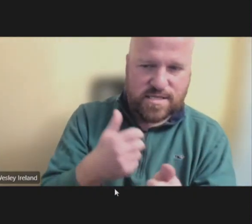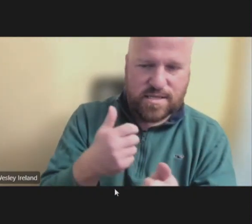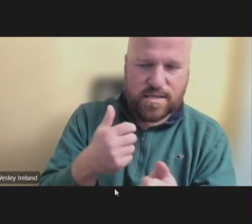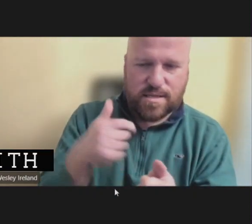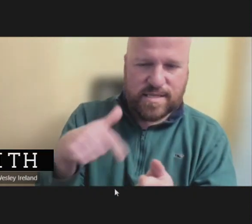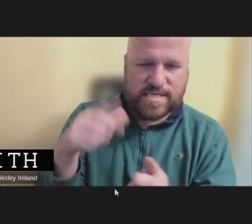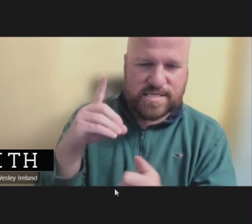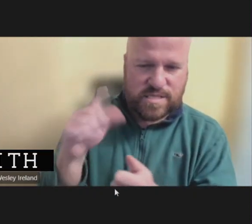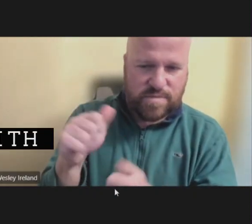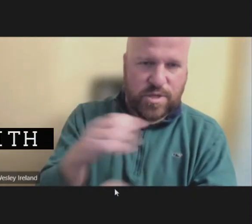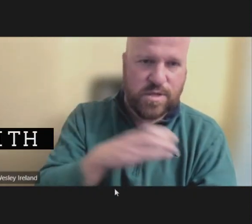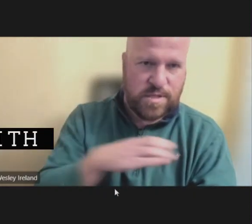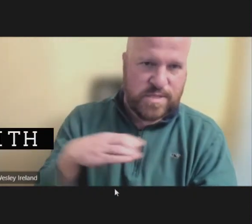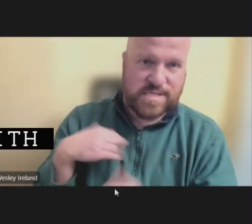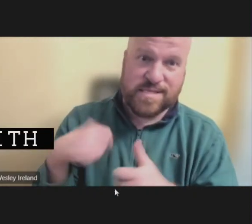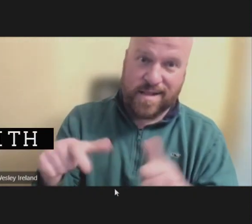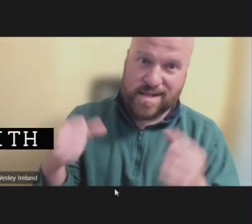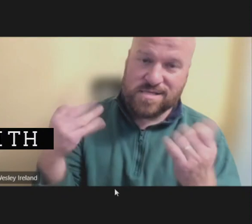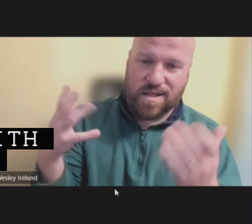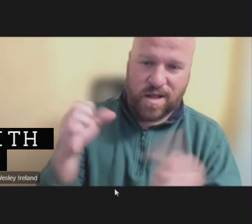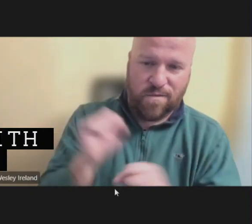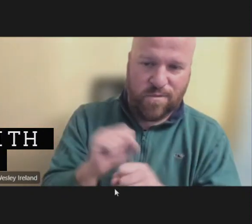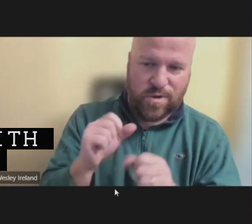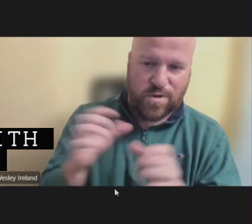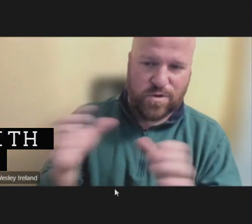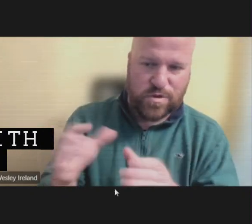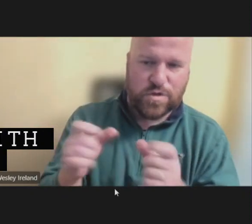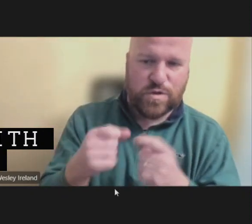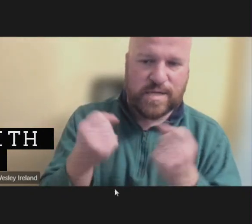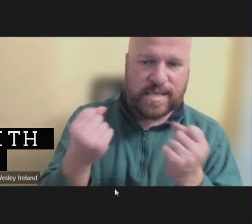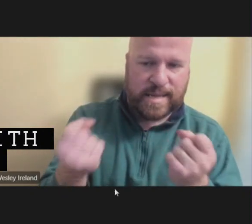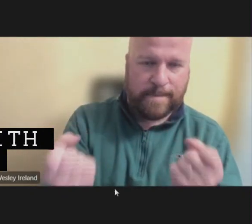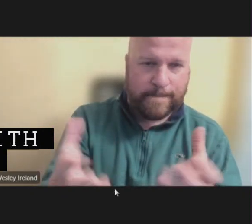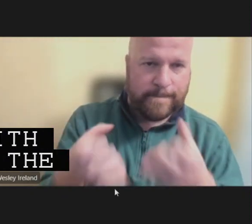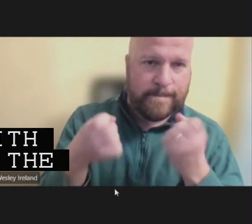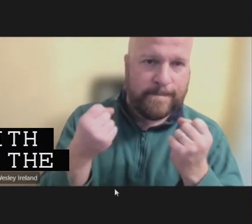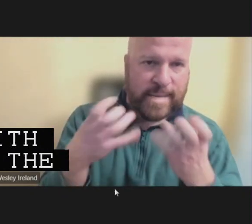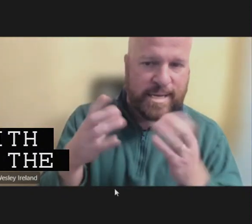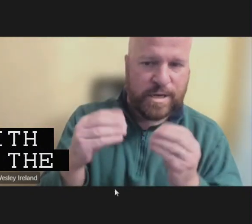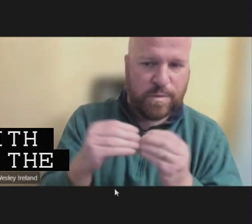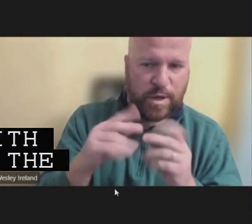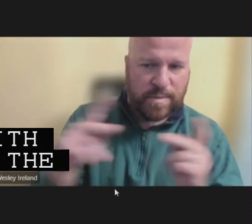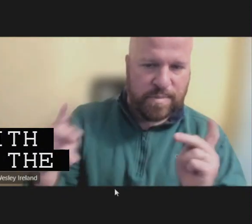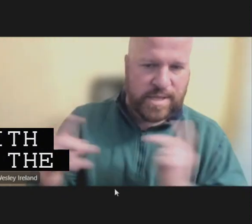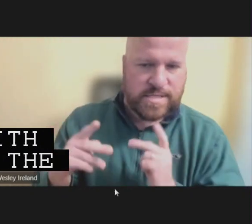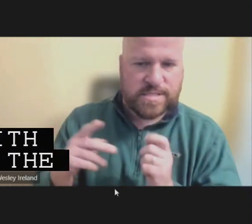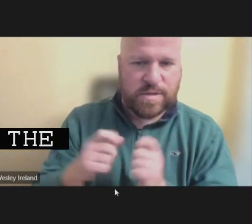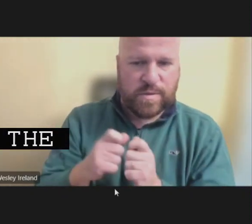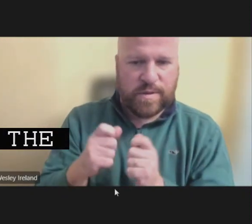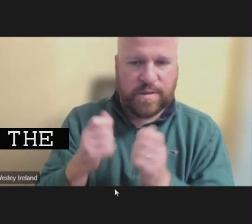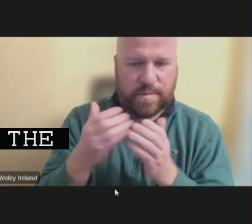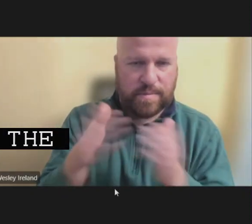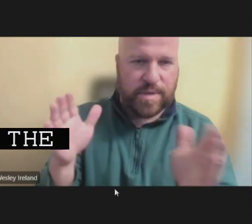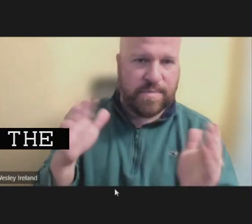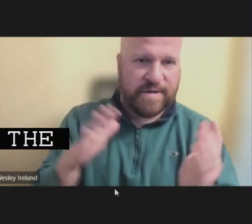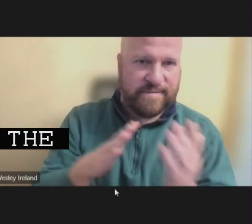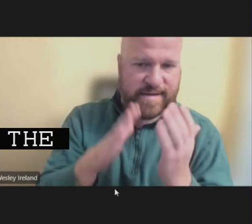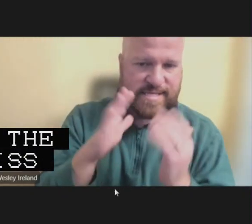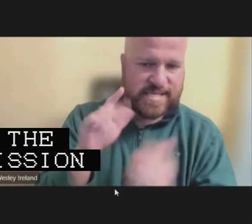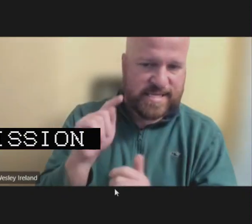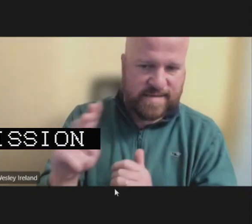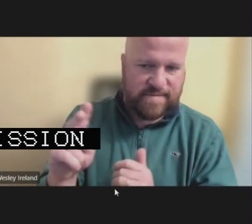ordinance. This Disability Commission still has a lot of work to do to get many